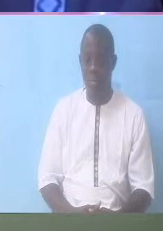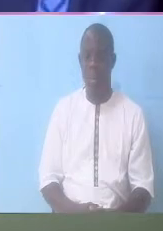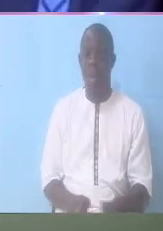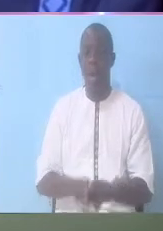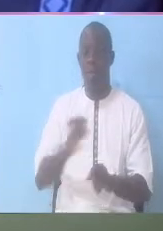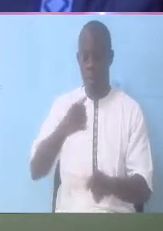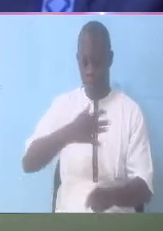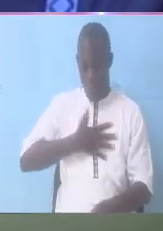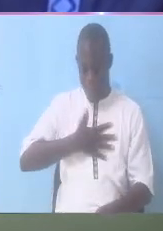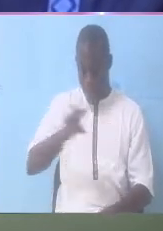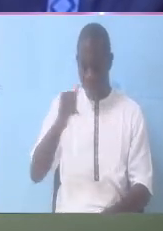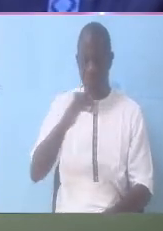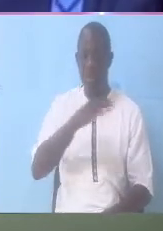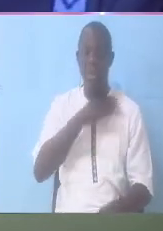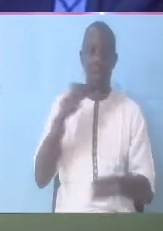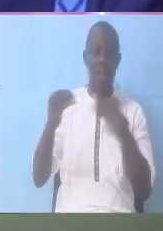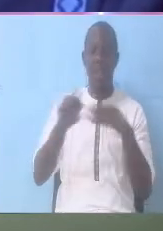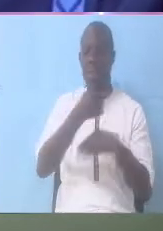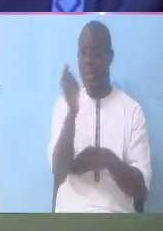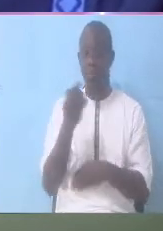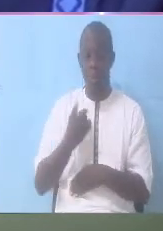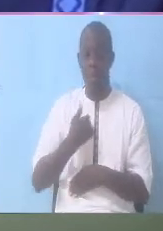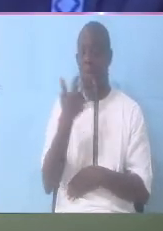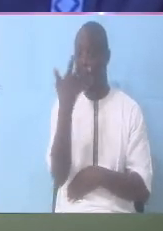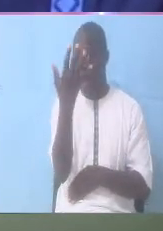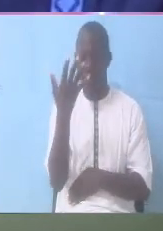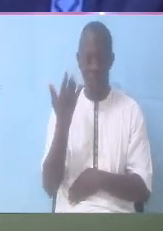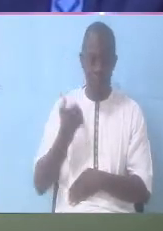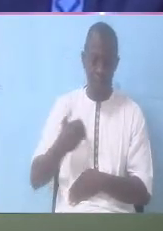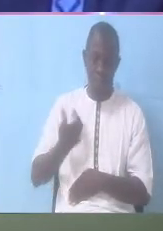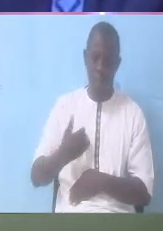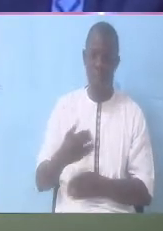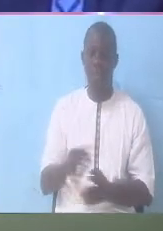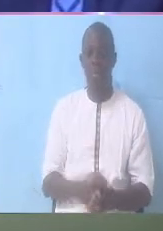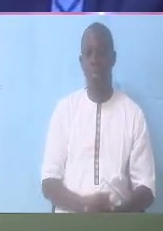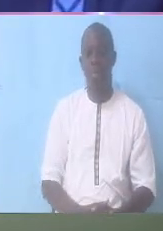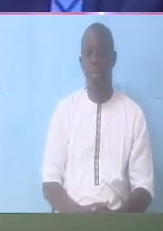Would they kill these people, 5 people?